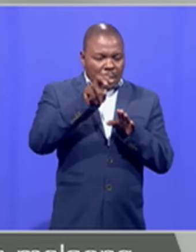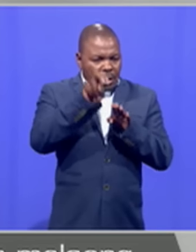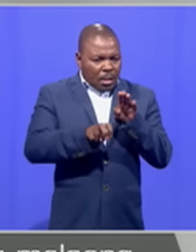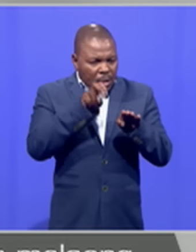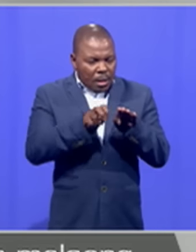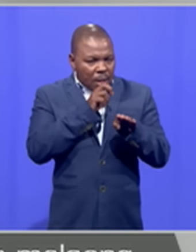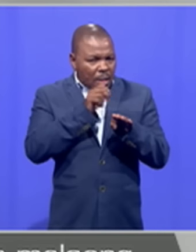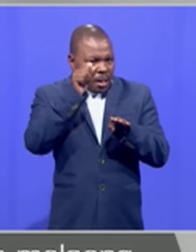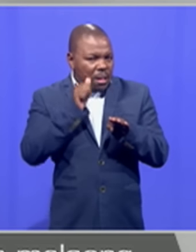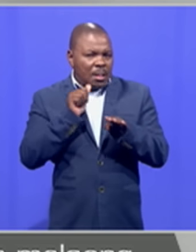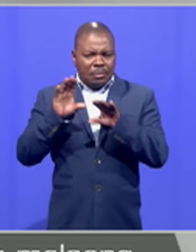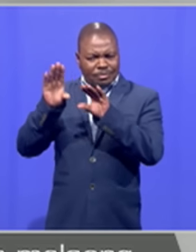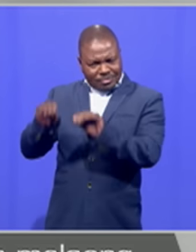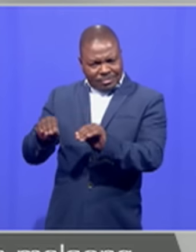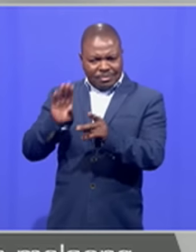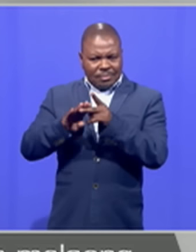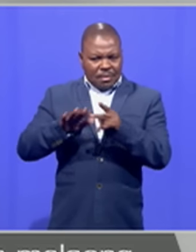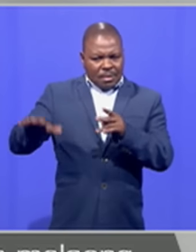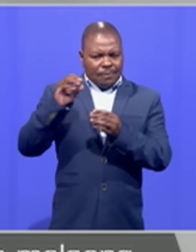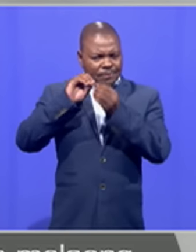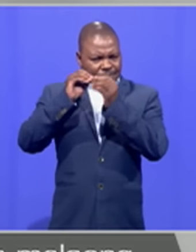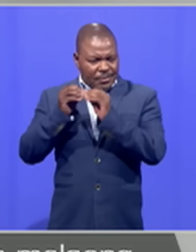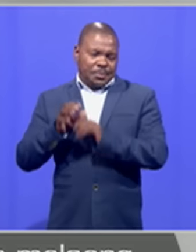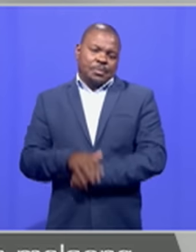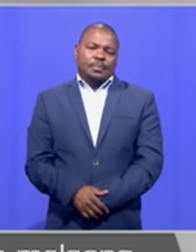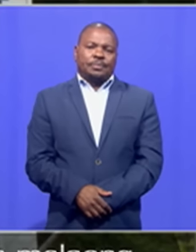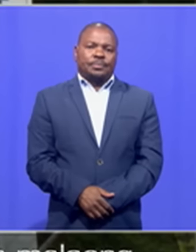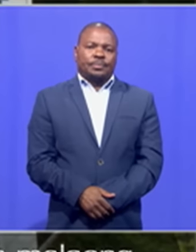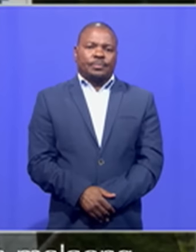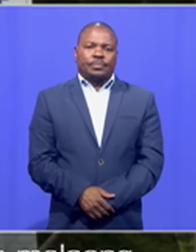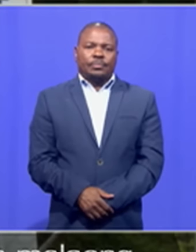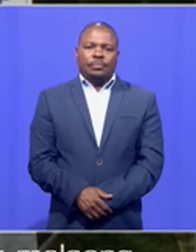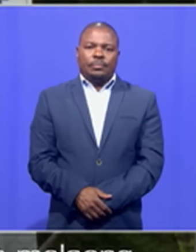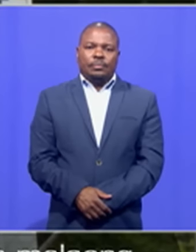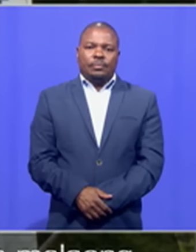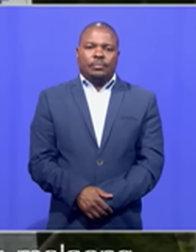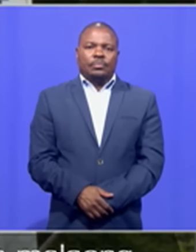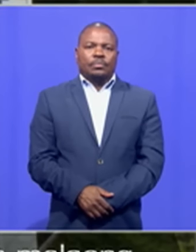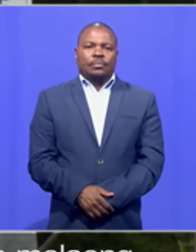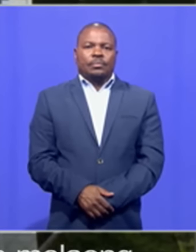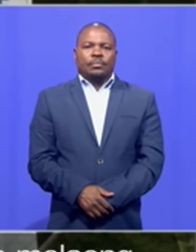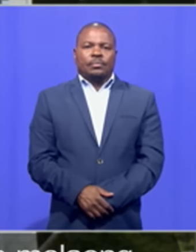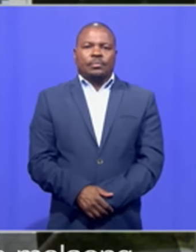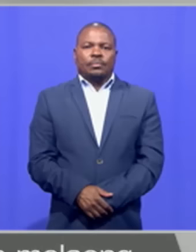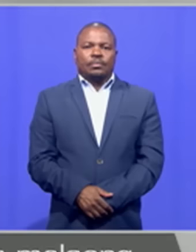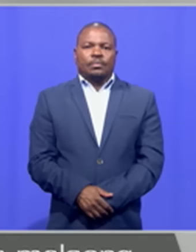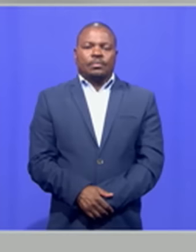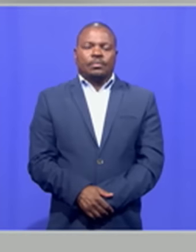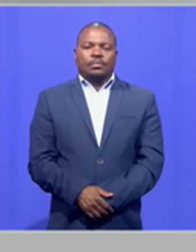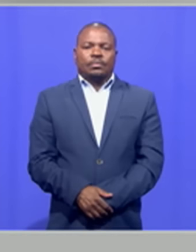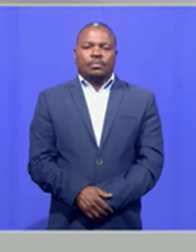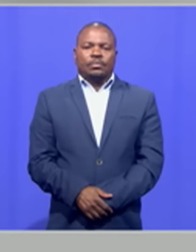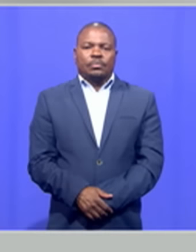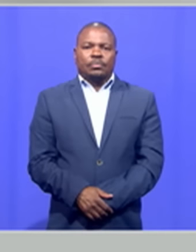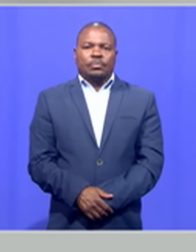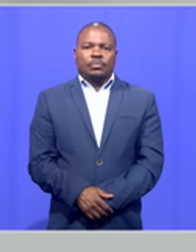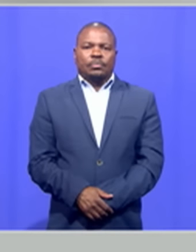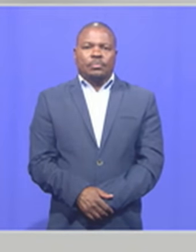molaong go emisiwa le go ka baakanya lefelo. Ke Lebogang Pebe wa dikgang tsa SABC mo